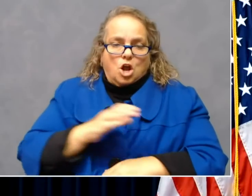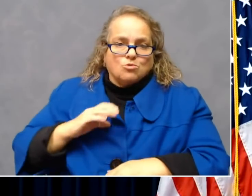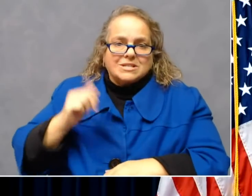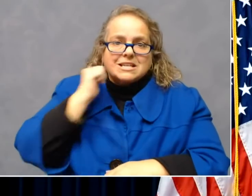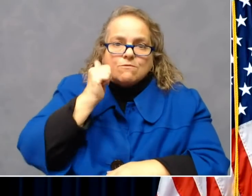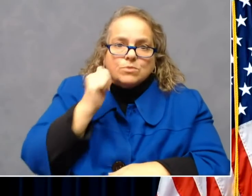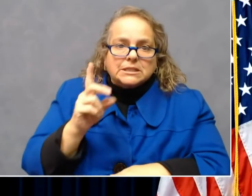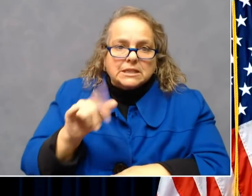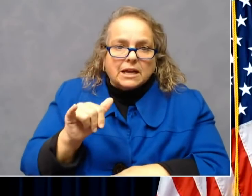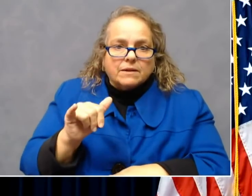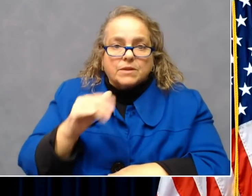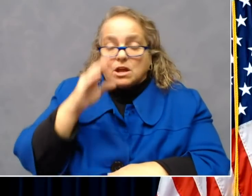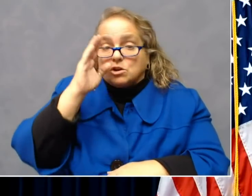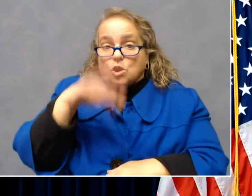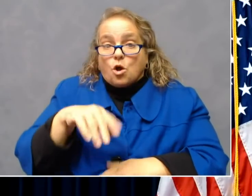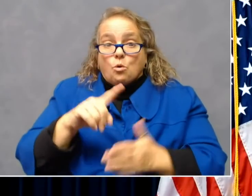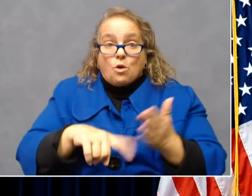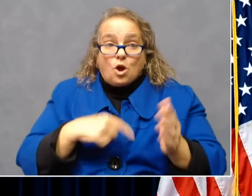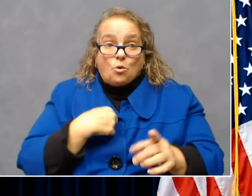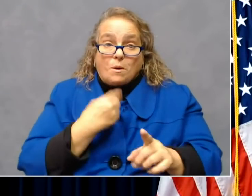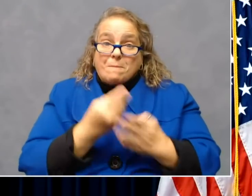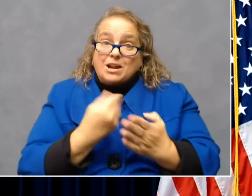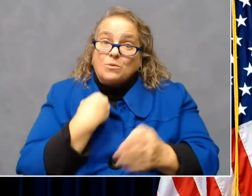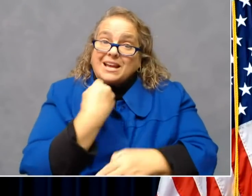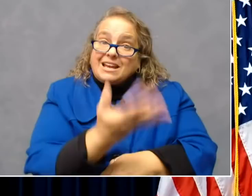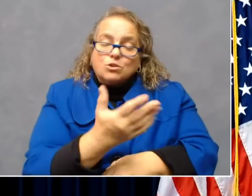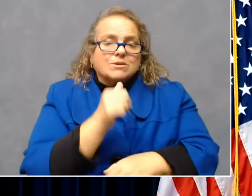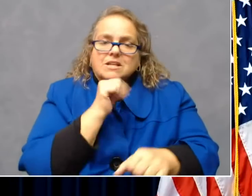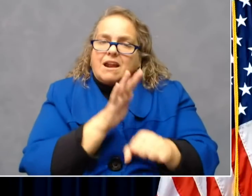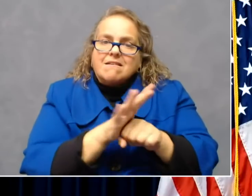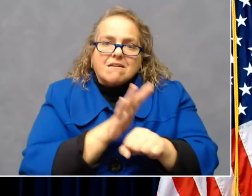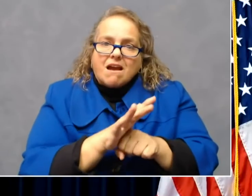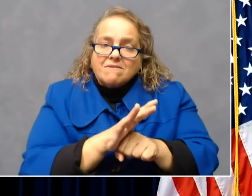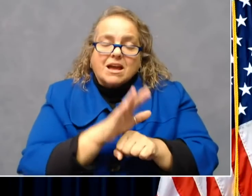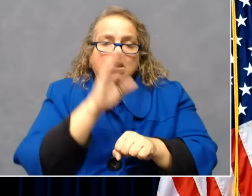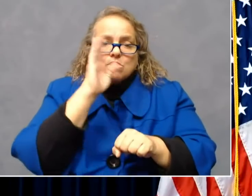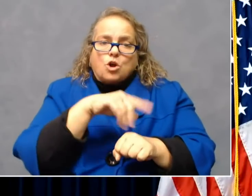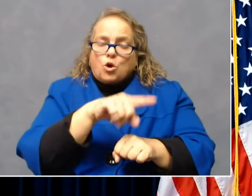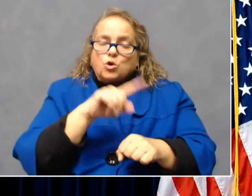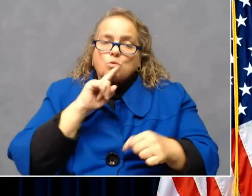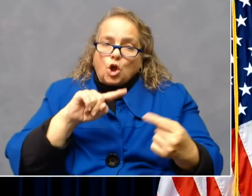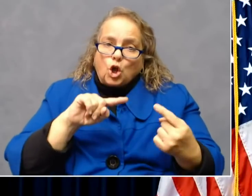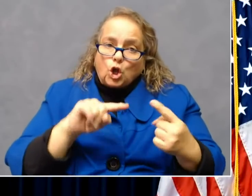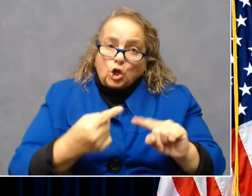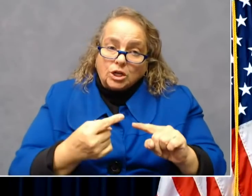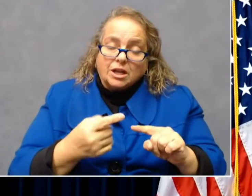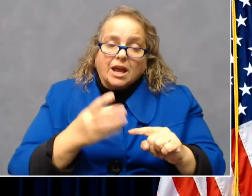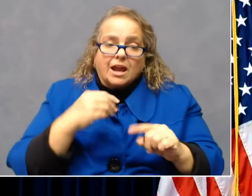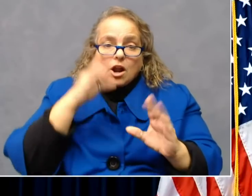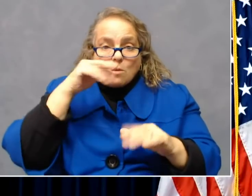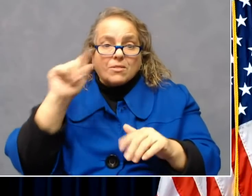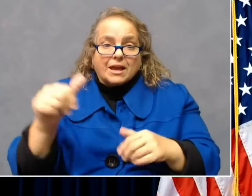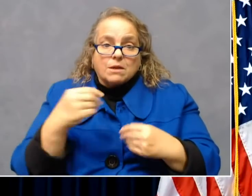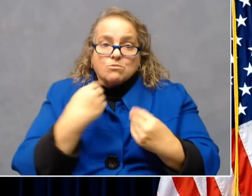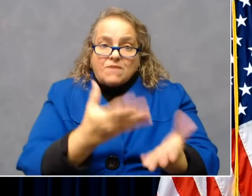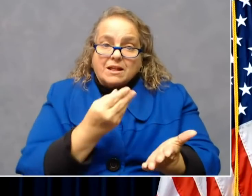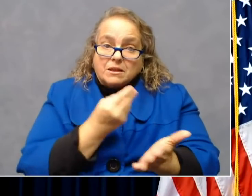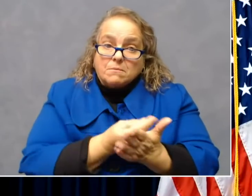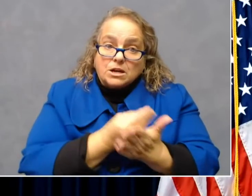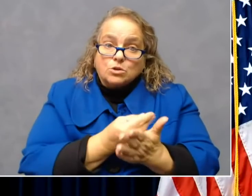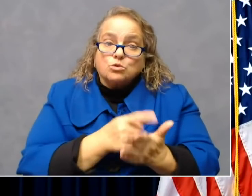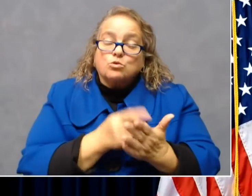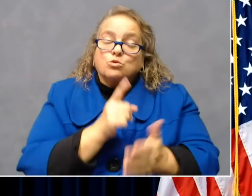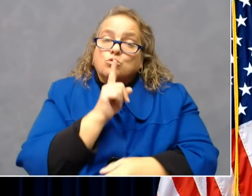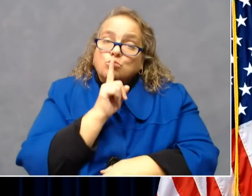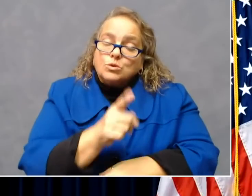make you whole. I know that you're hurting, and I hope that they can provide the dollars to truly help everybody